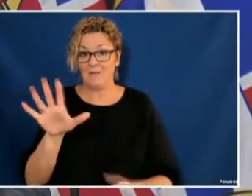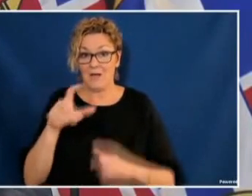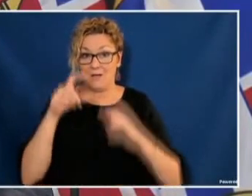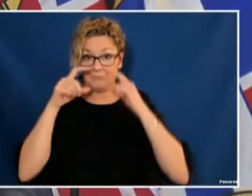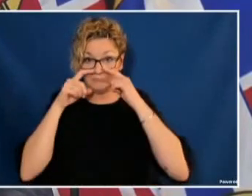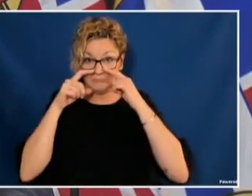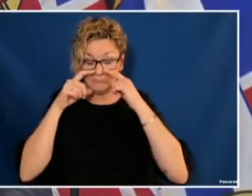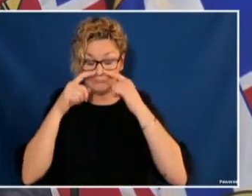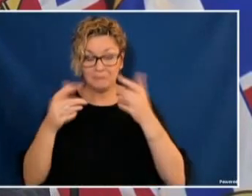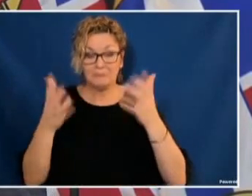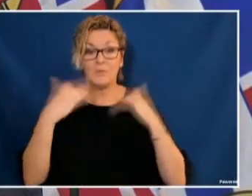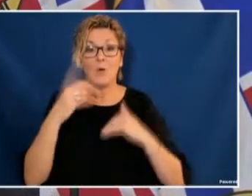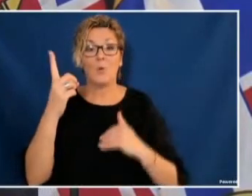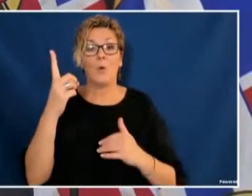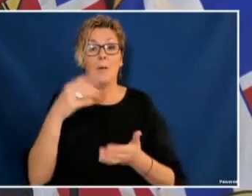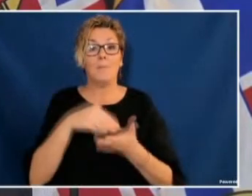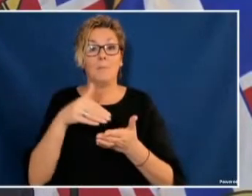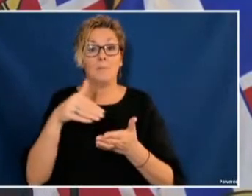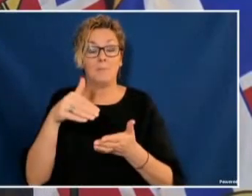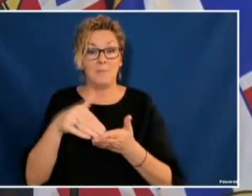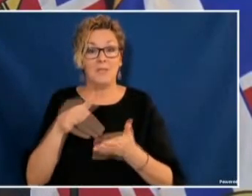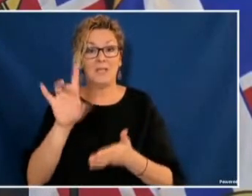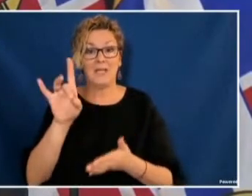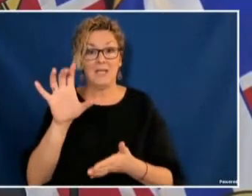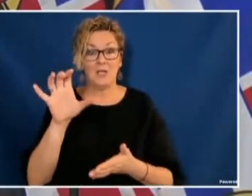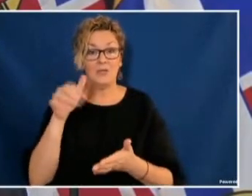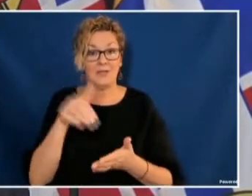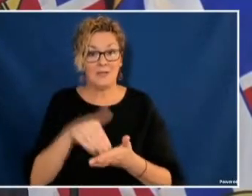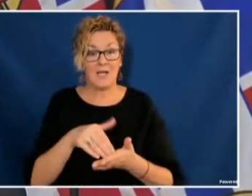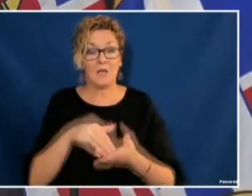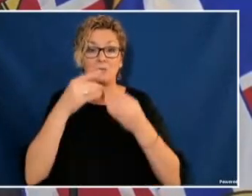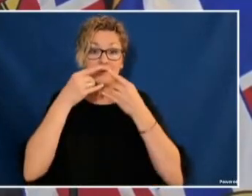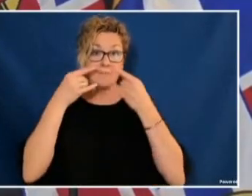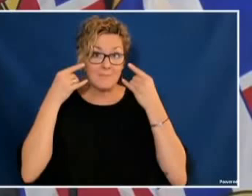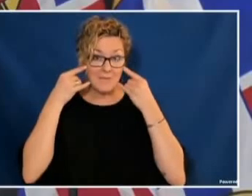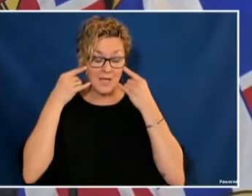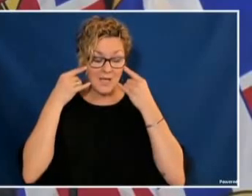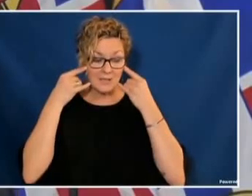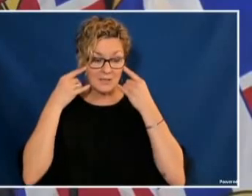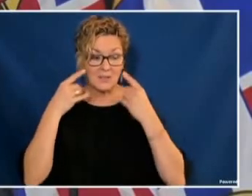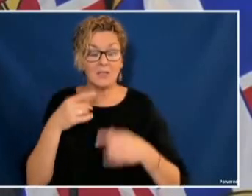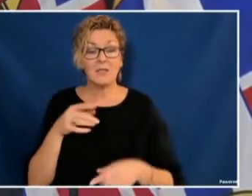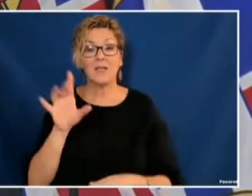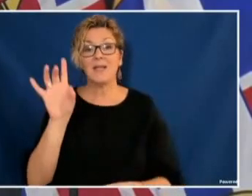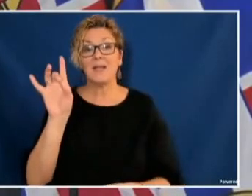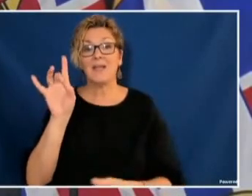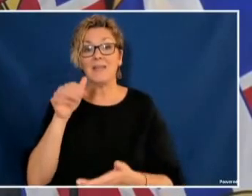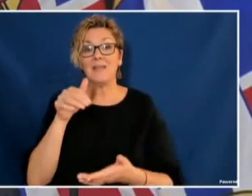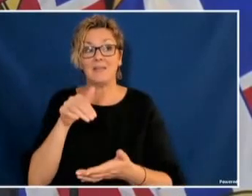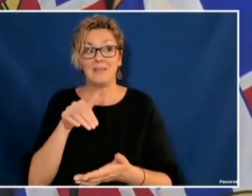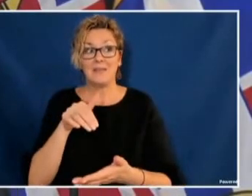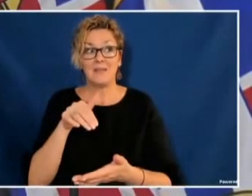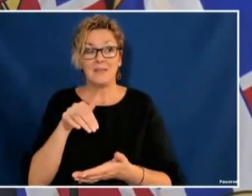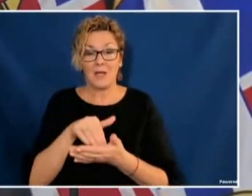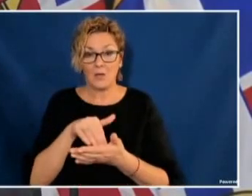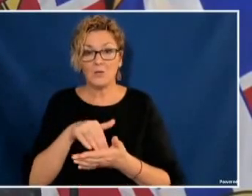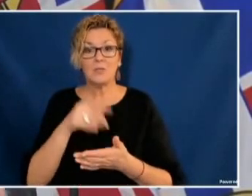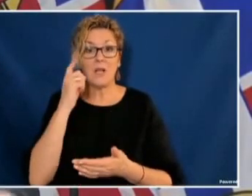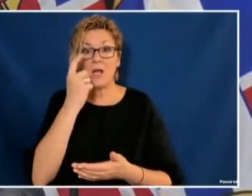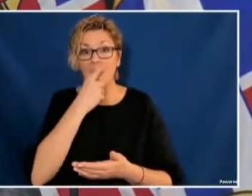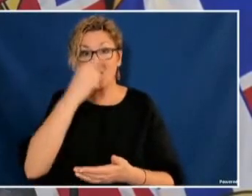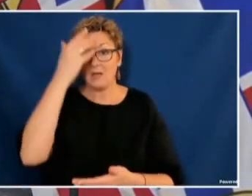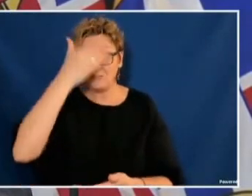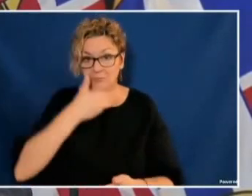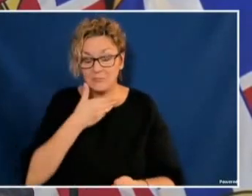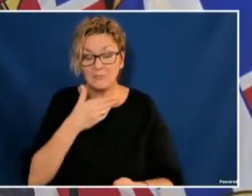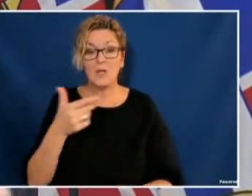of our contact with each other change, it is significantly greater, the transmission of COVID-19 right now,